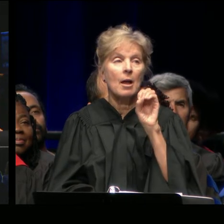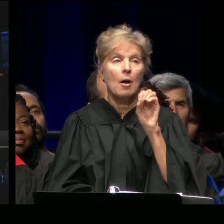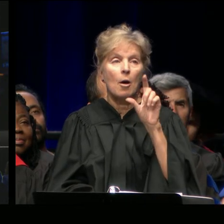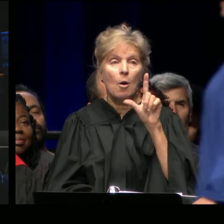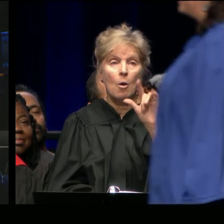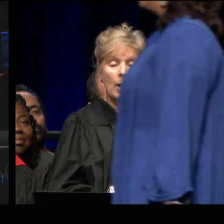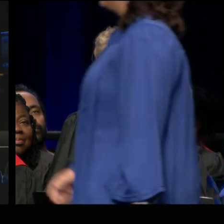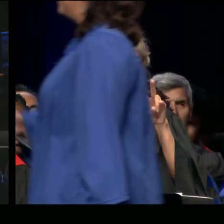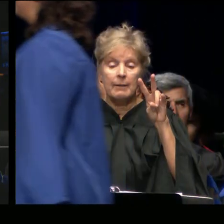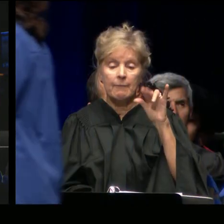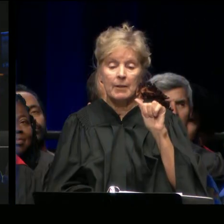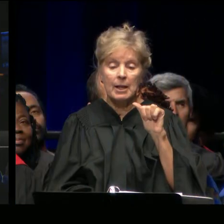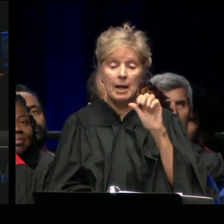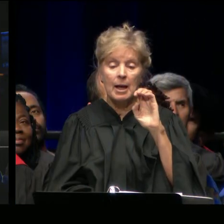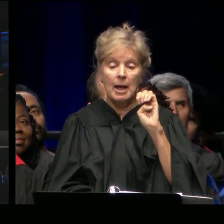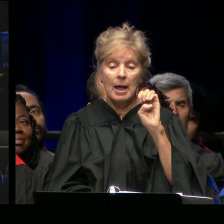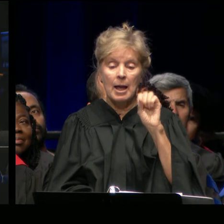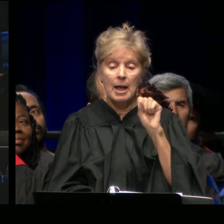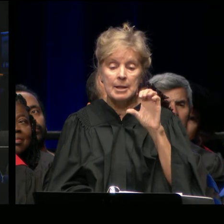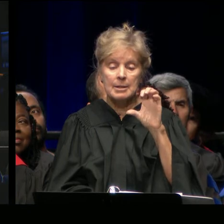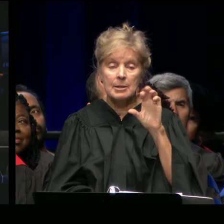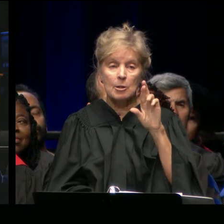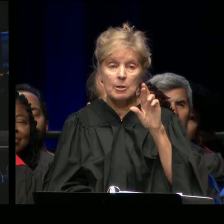Olivia Escribano.